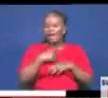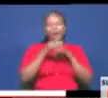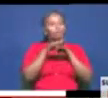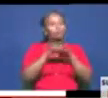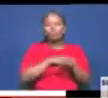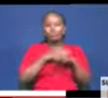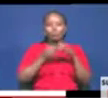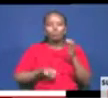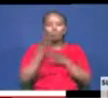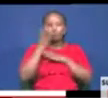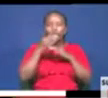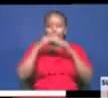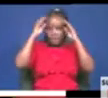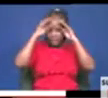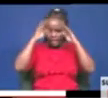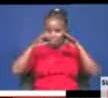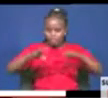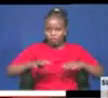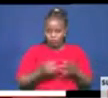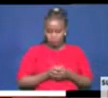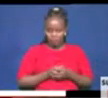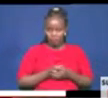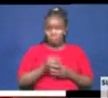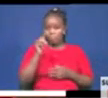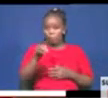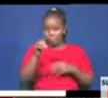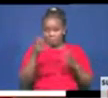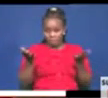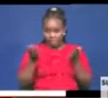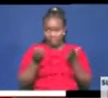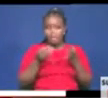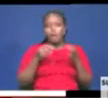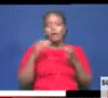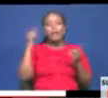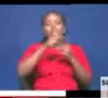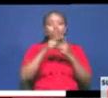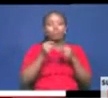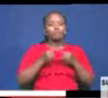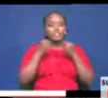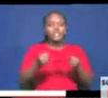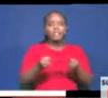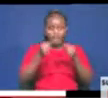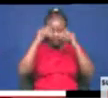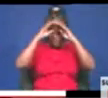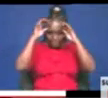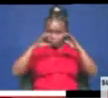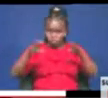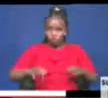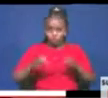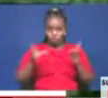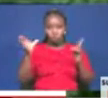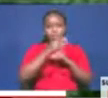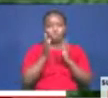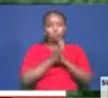devolution. Our joint endeavour, which is the overall priority, which is just to keep strengthening devolution and to make devolution work for the people